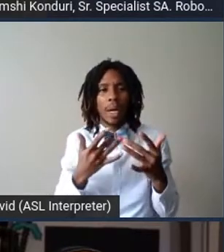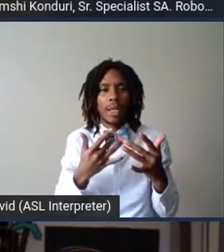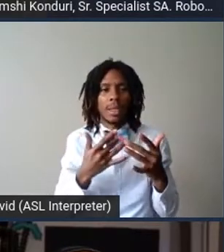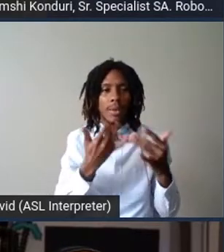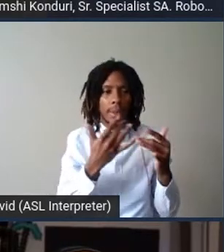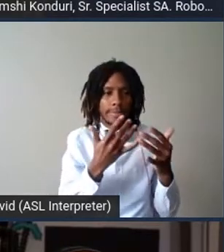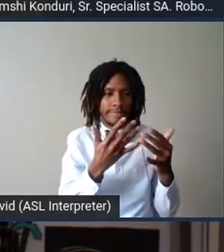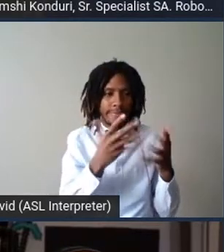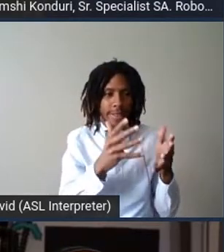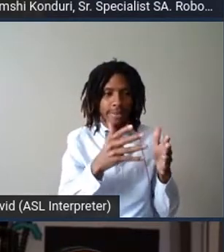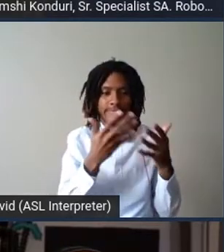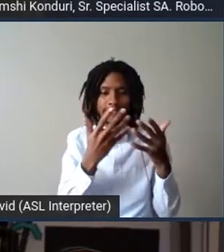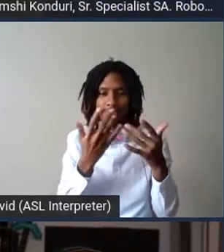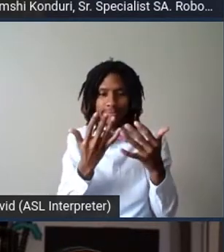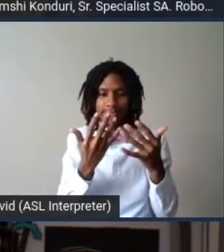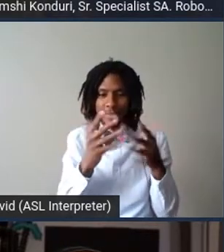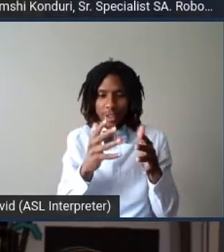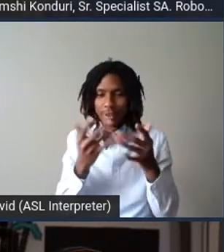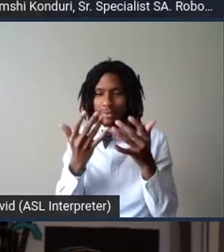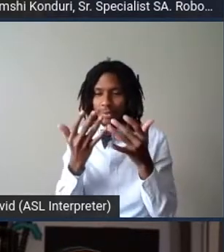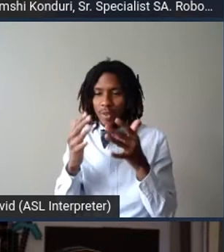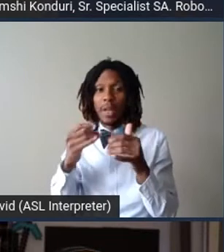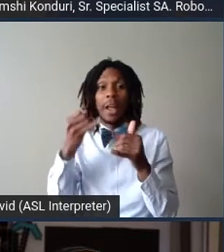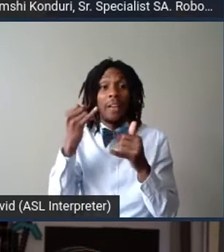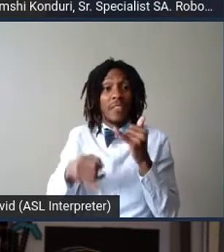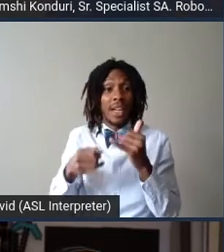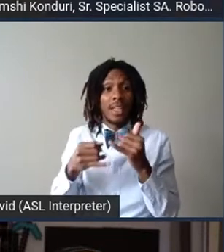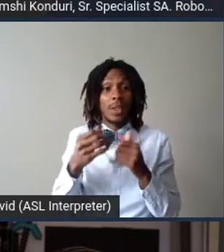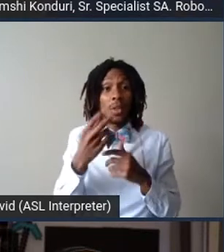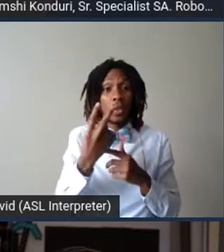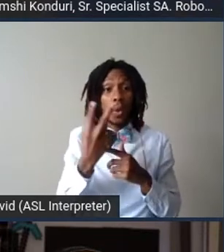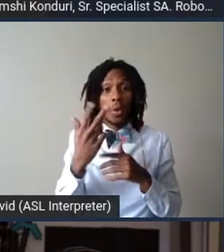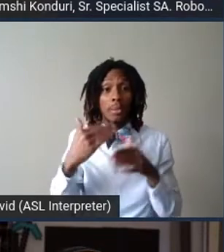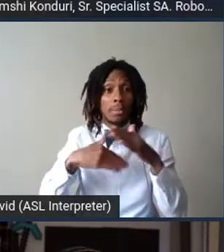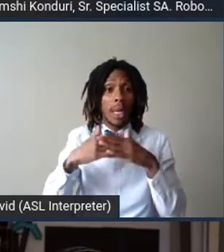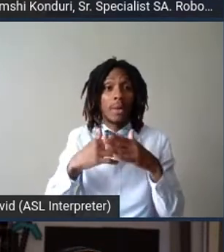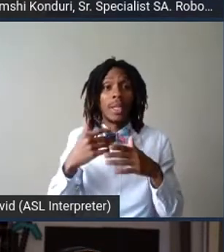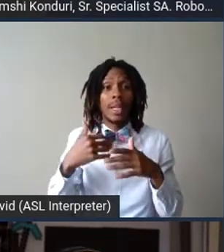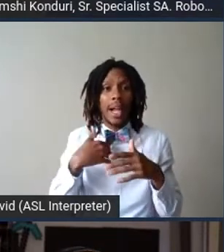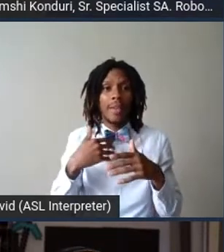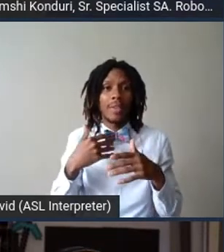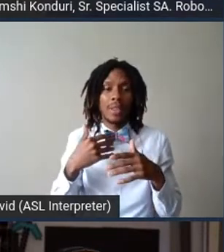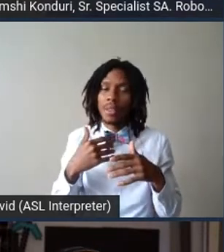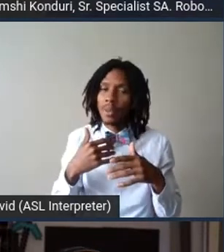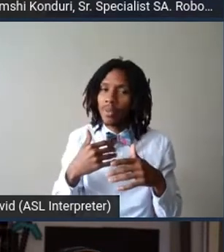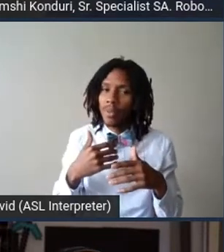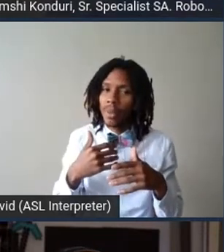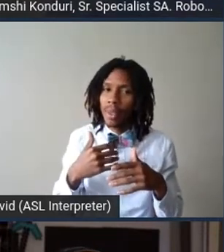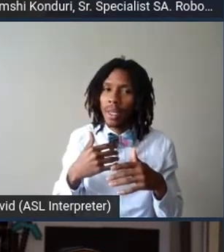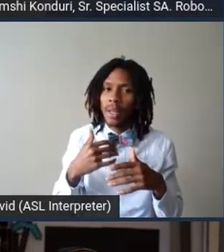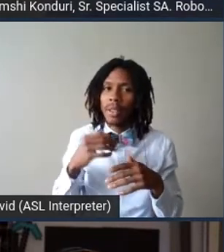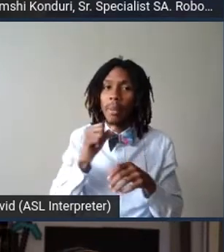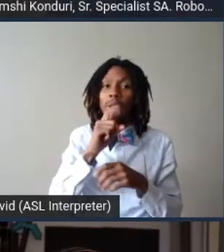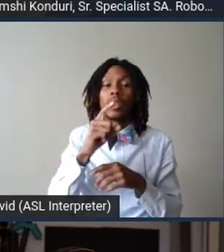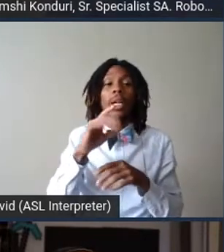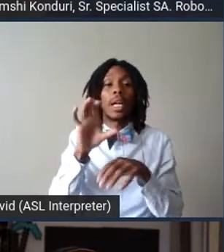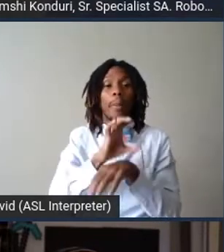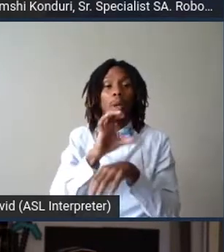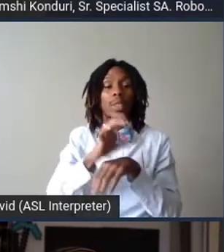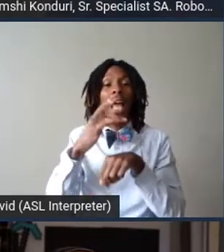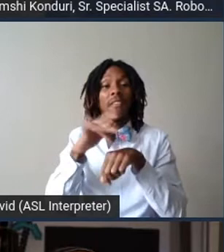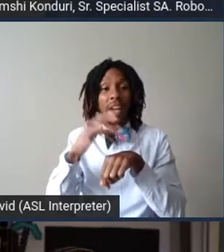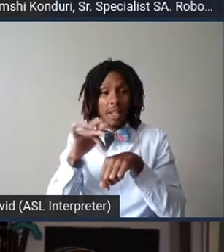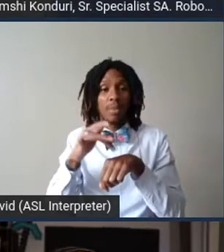or when you parallelize it to 2 or 3 tops, you'd still have to take a hit at the compute that is available. But because